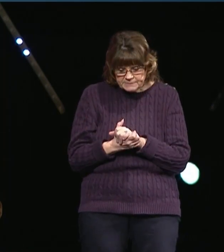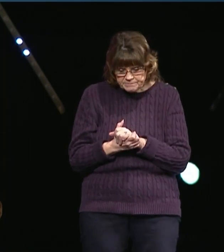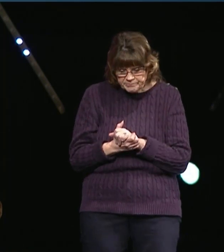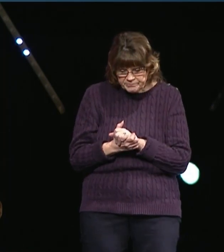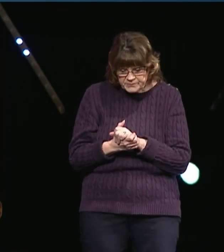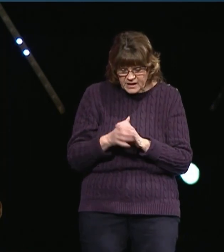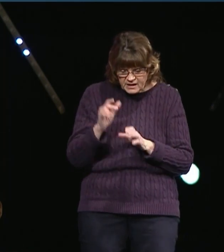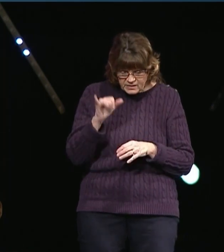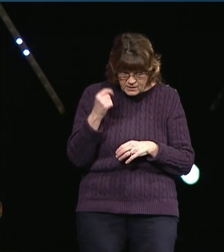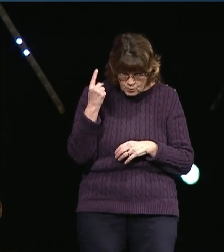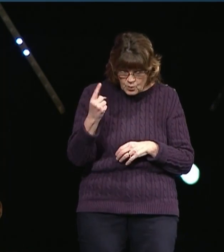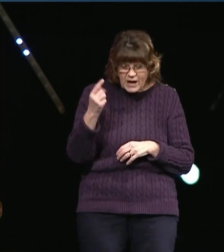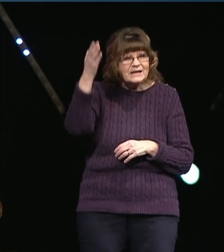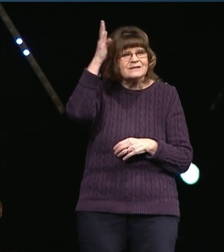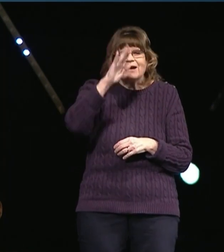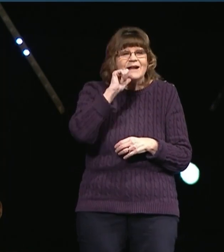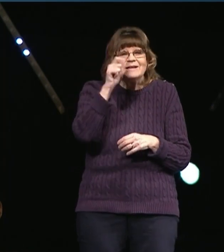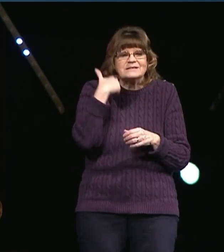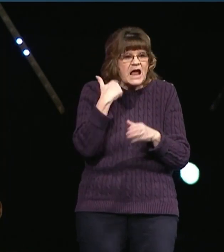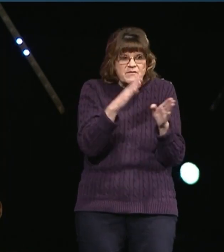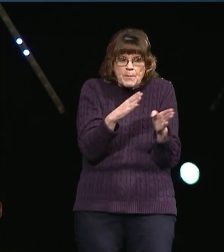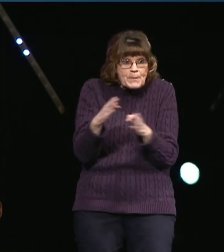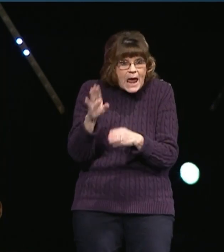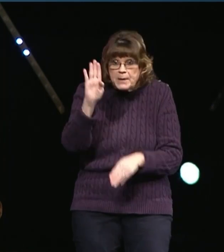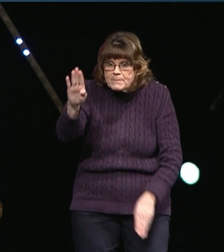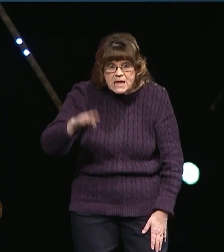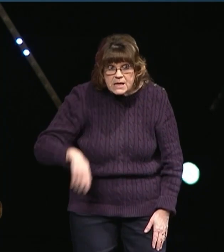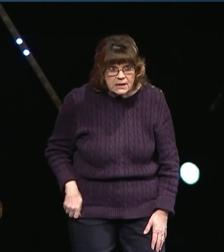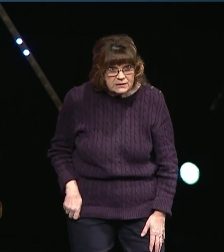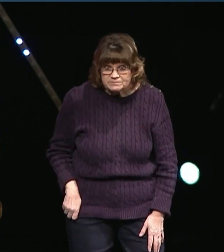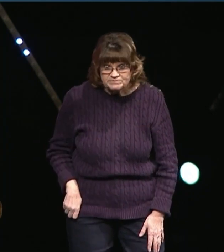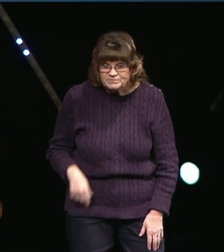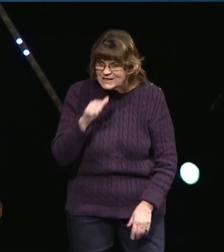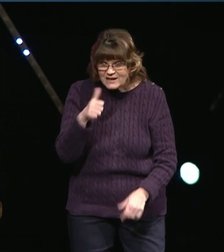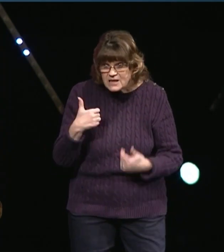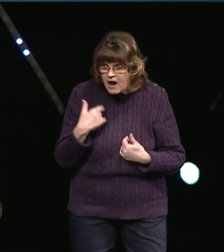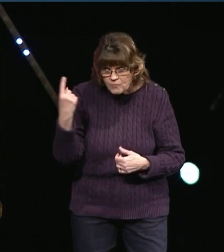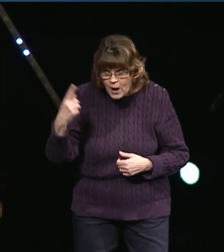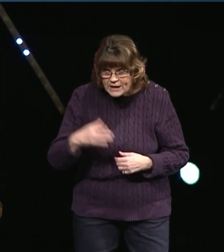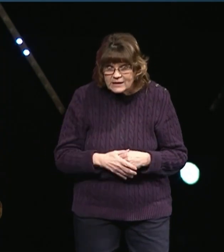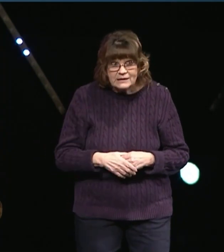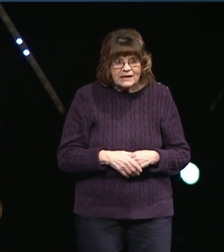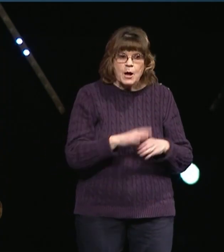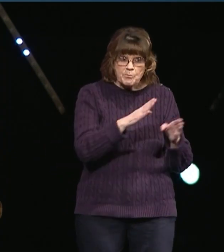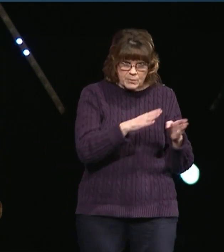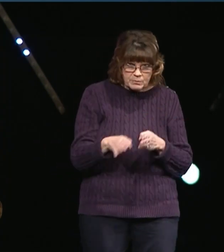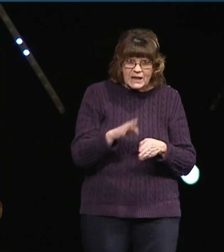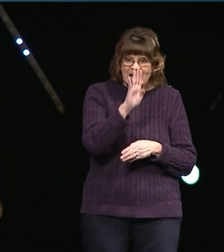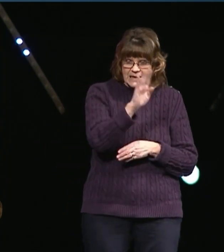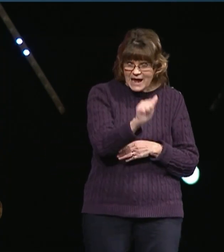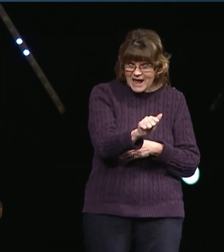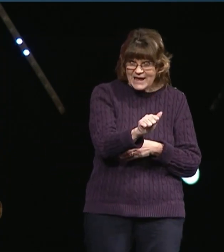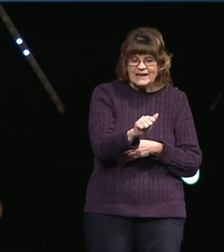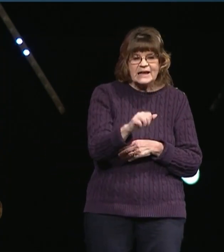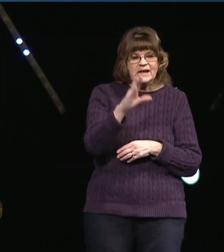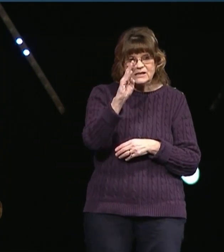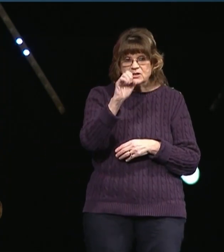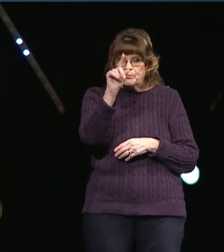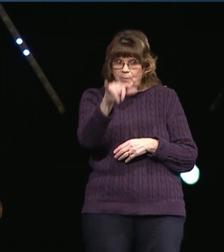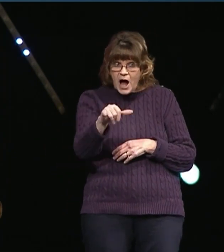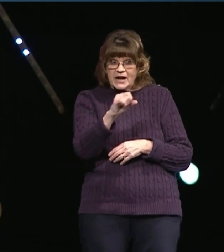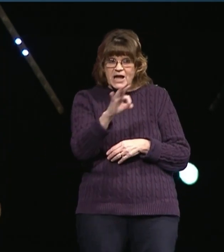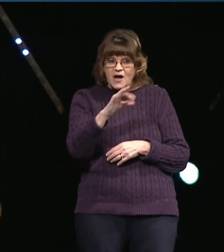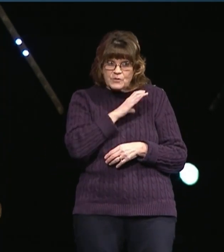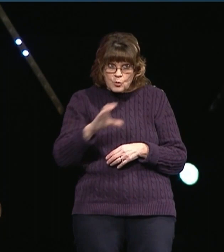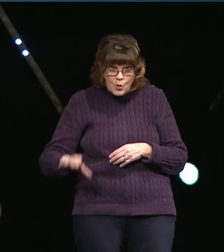the one, God doesn't have a plan B. His chosen vehicle for transformation in our world is the body of Christ. And